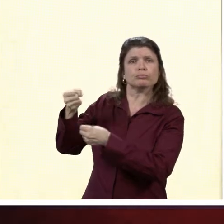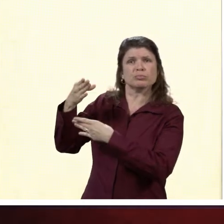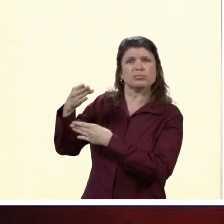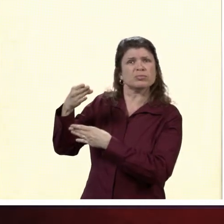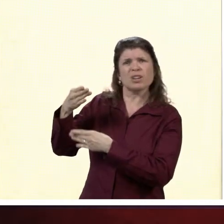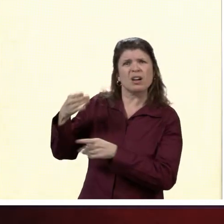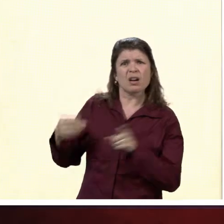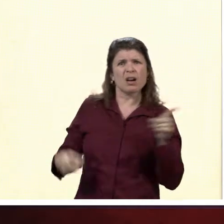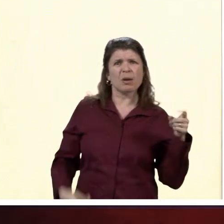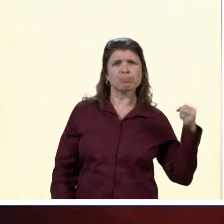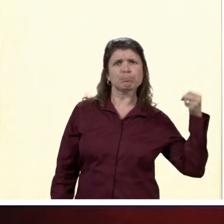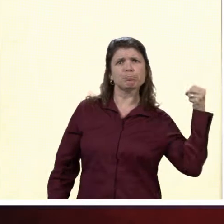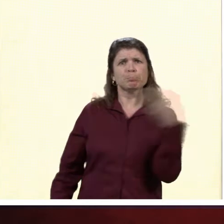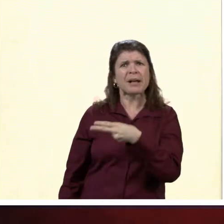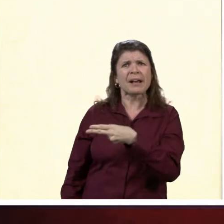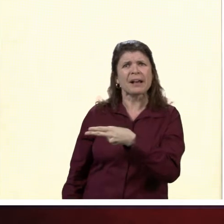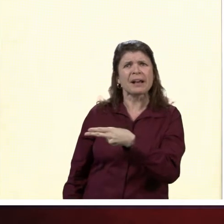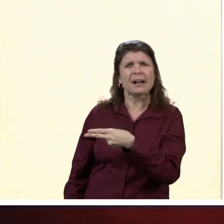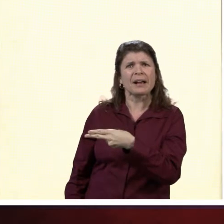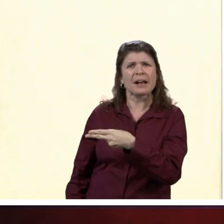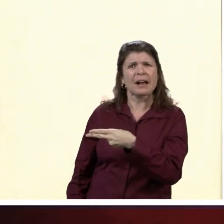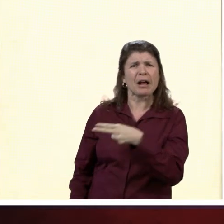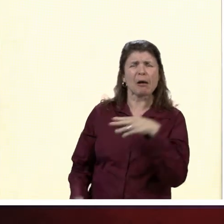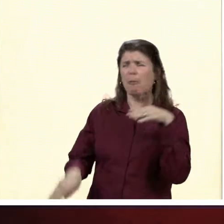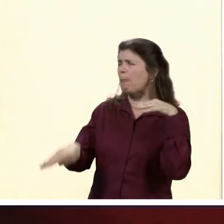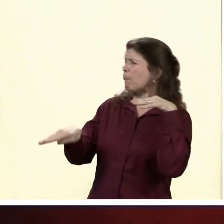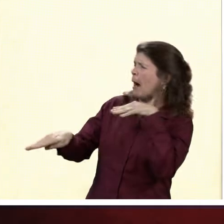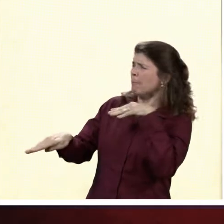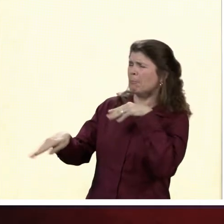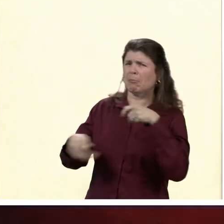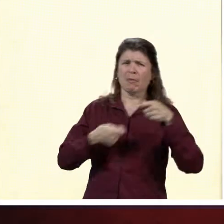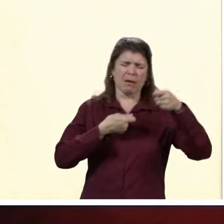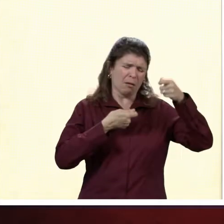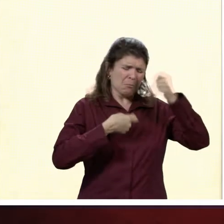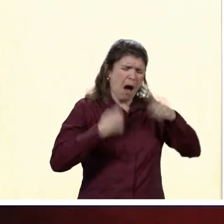can change channels on a TV.